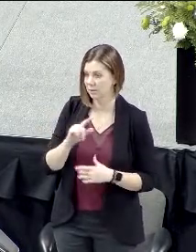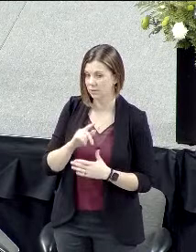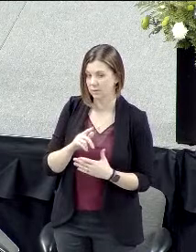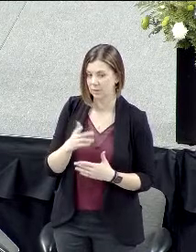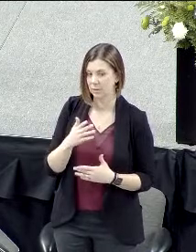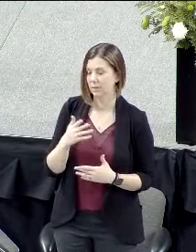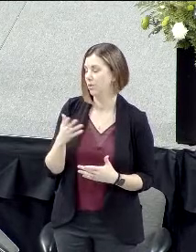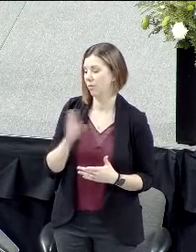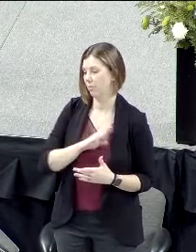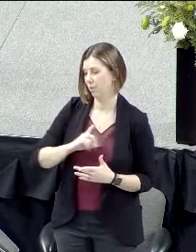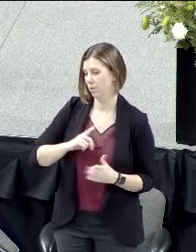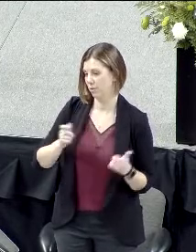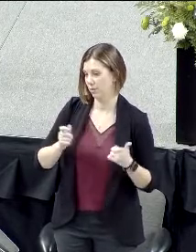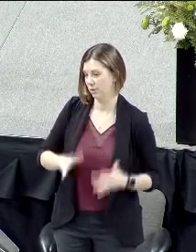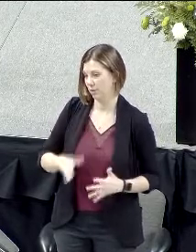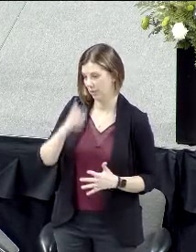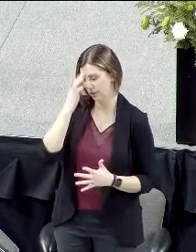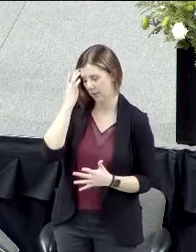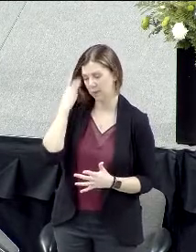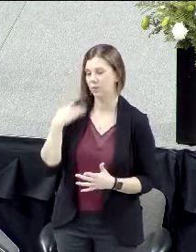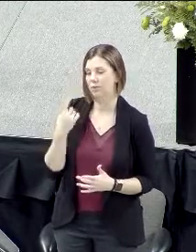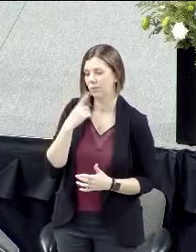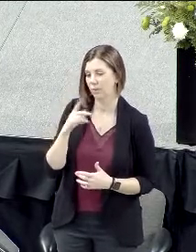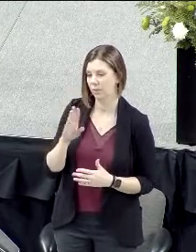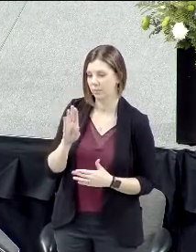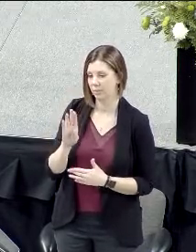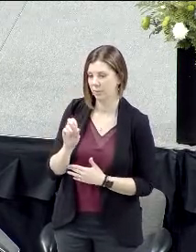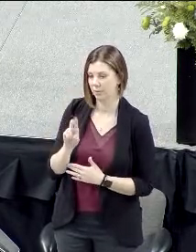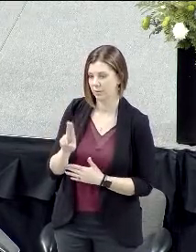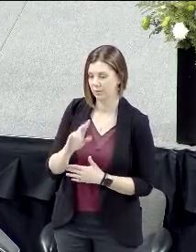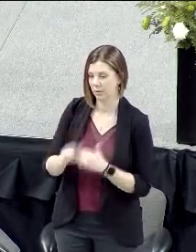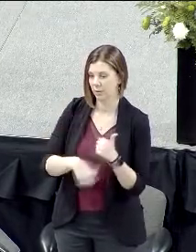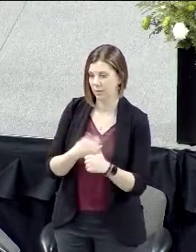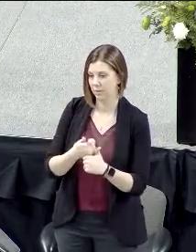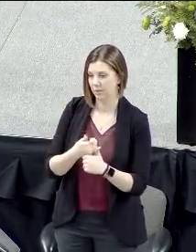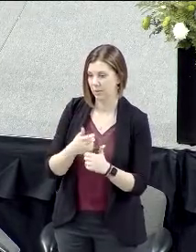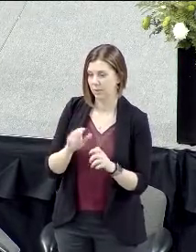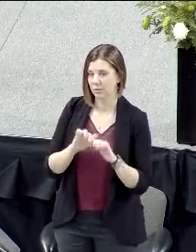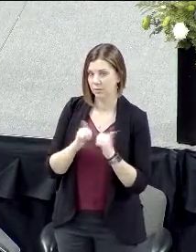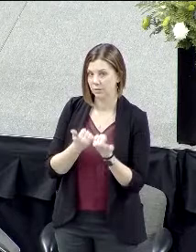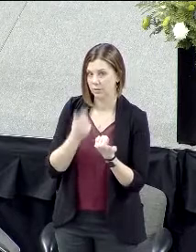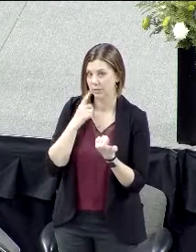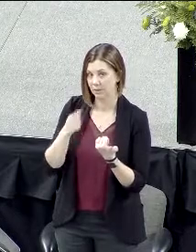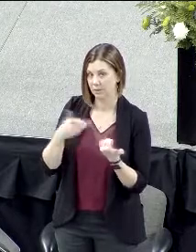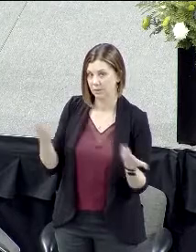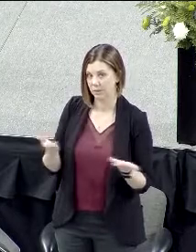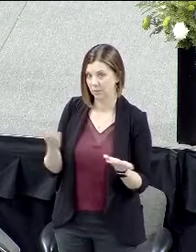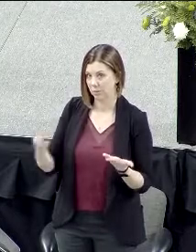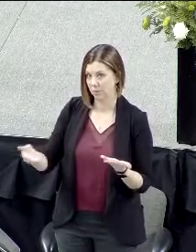Board of Directors, is here today to welcome you into the Alumni Association.